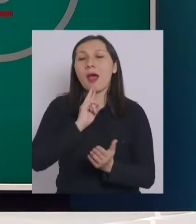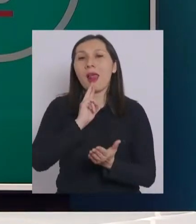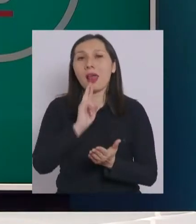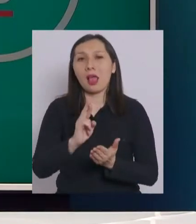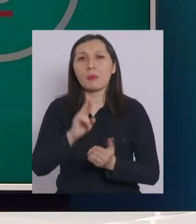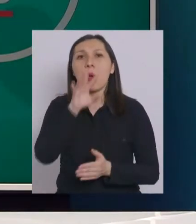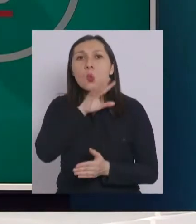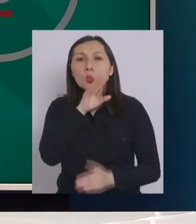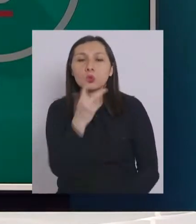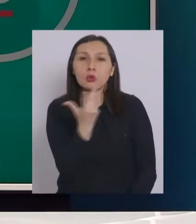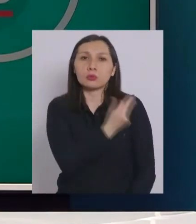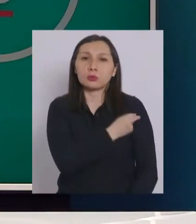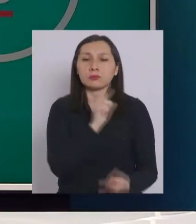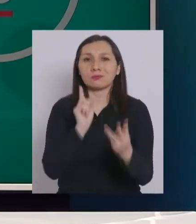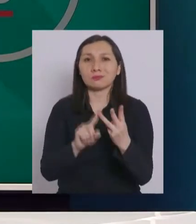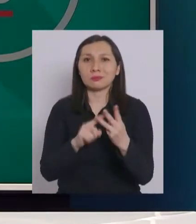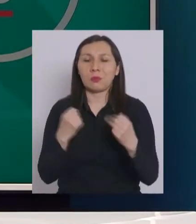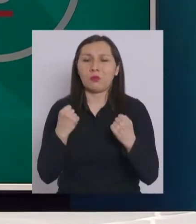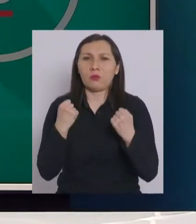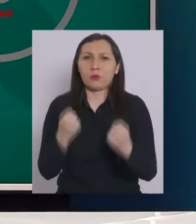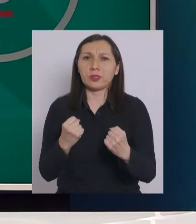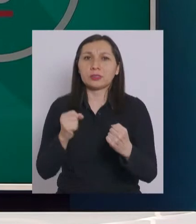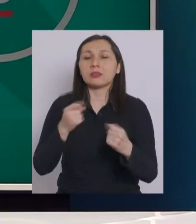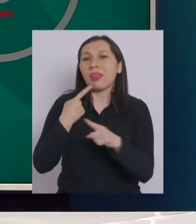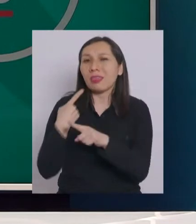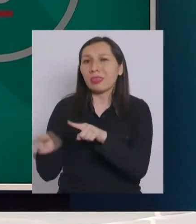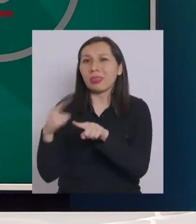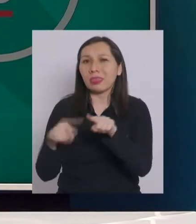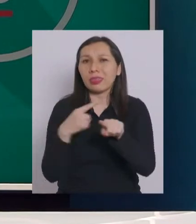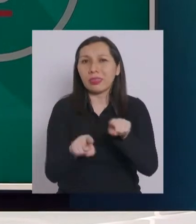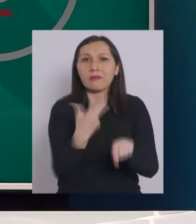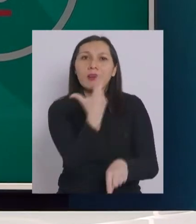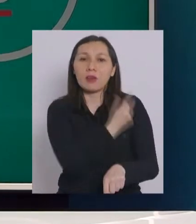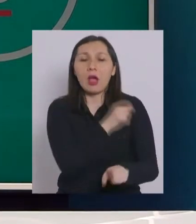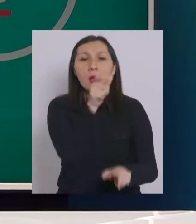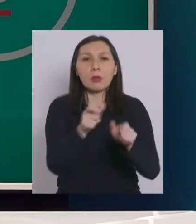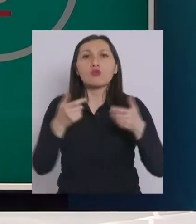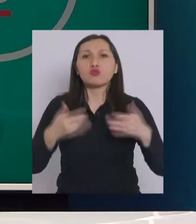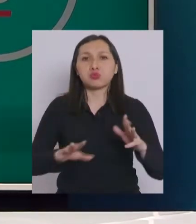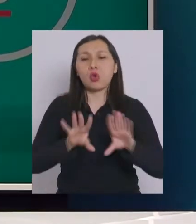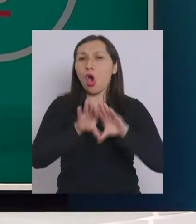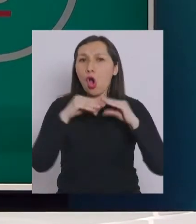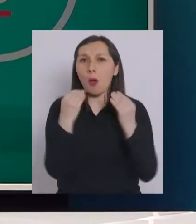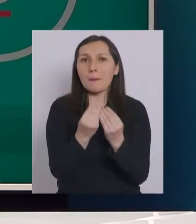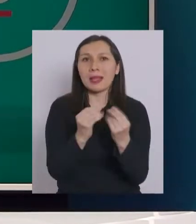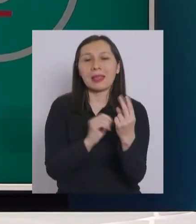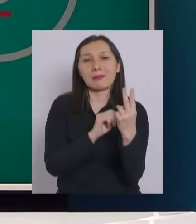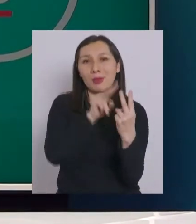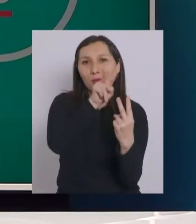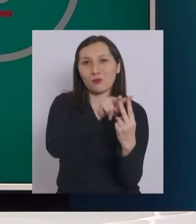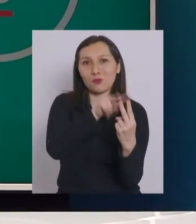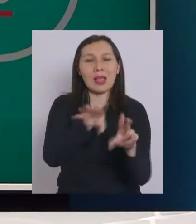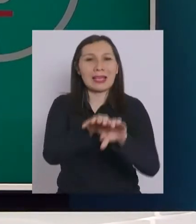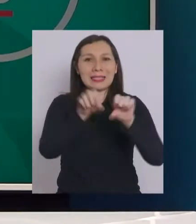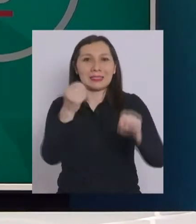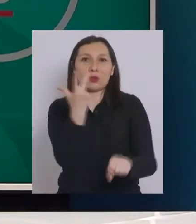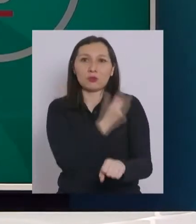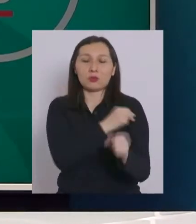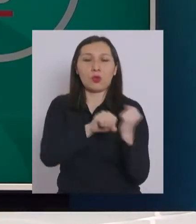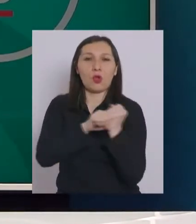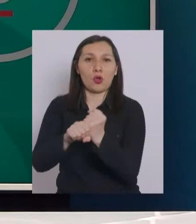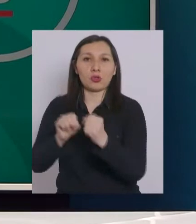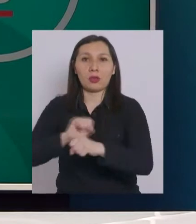to report results in the use of booster doses with different vaccines in persons who already have concluded